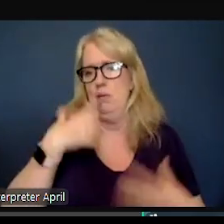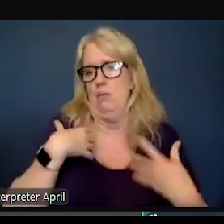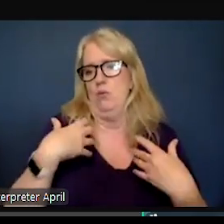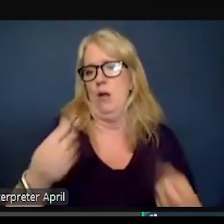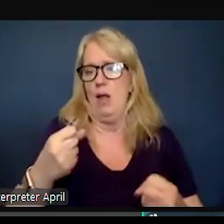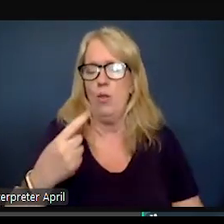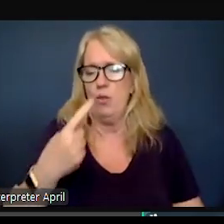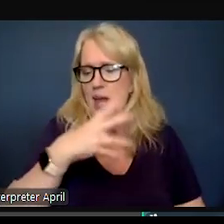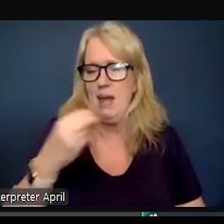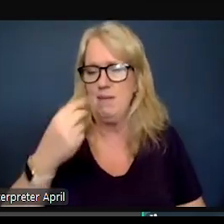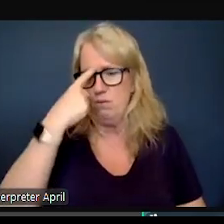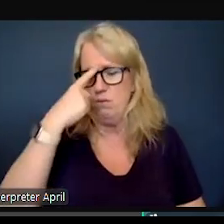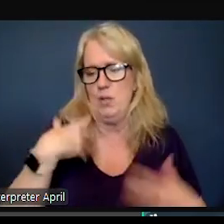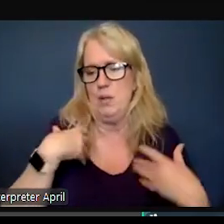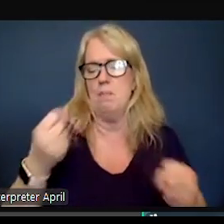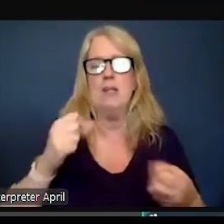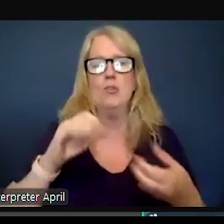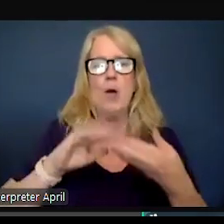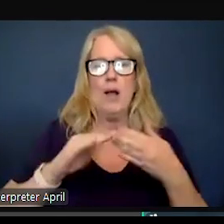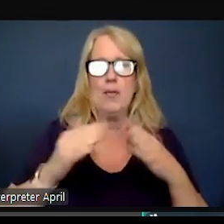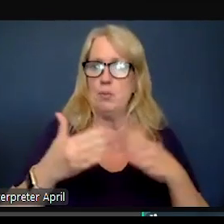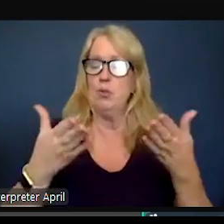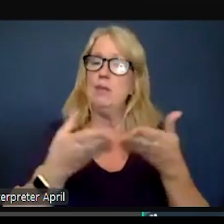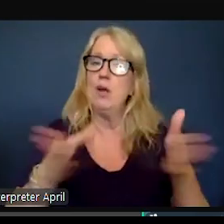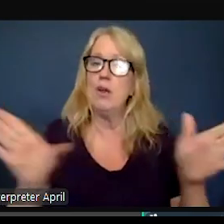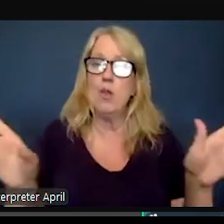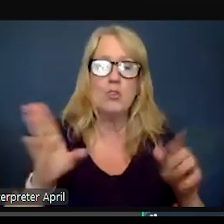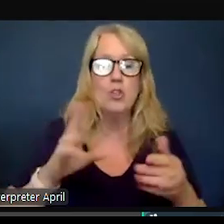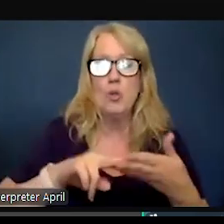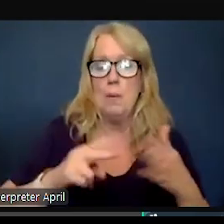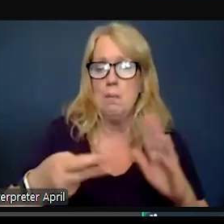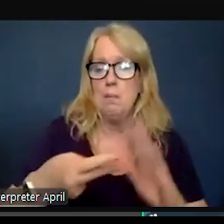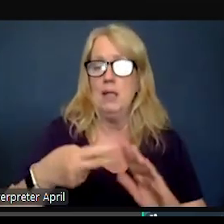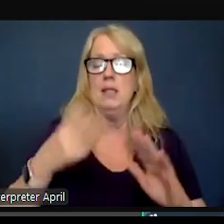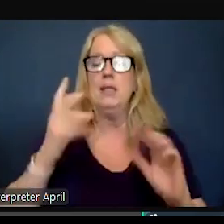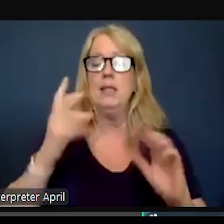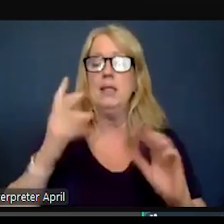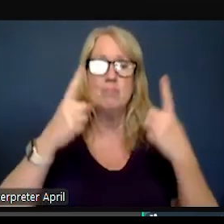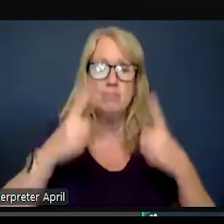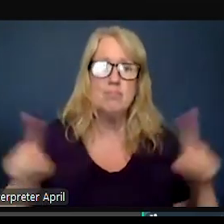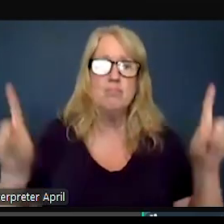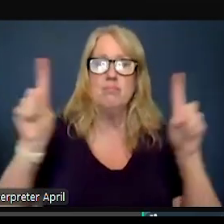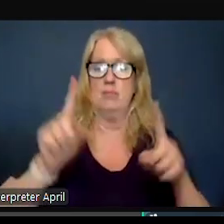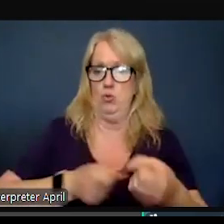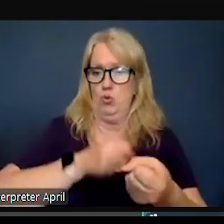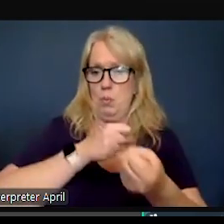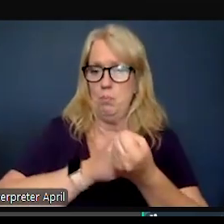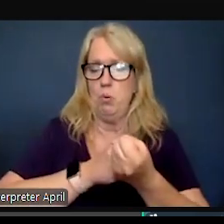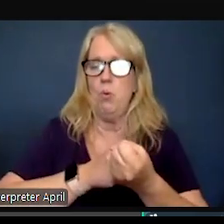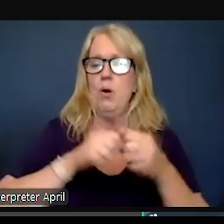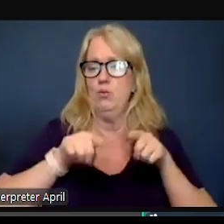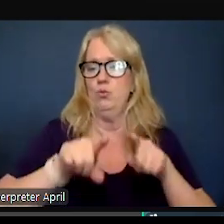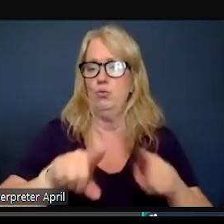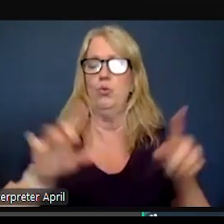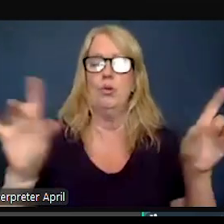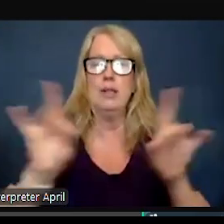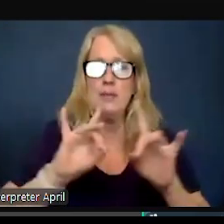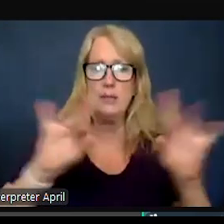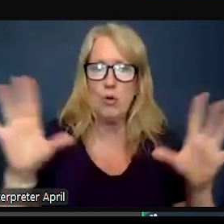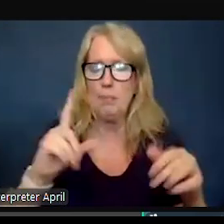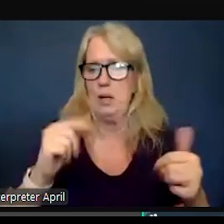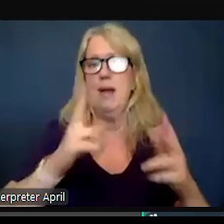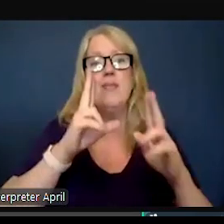and for the mental health community at large. And so being able to successfully support him in his crisis and then honor